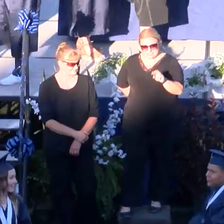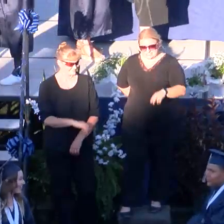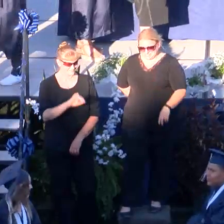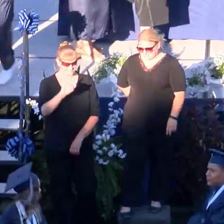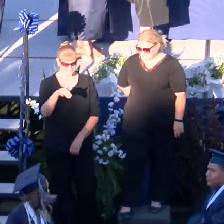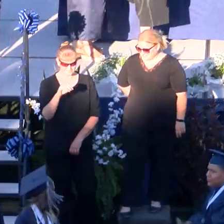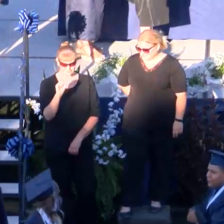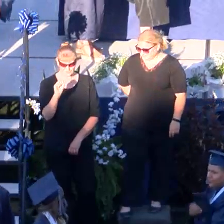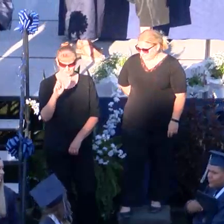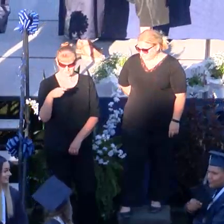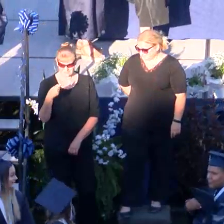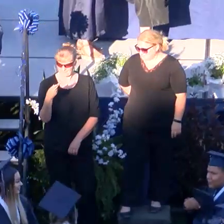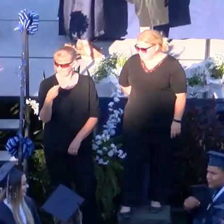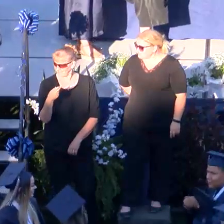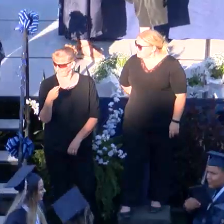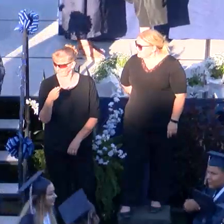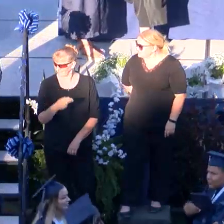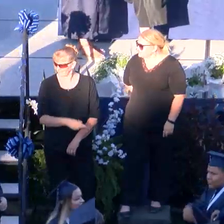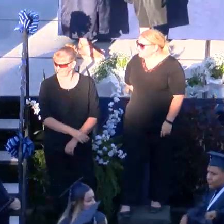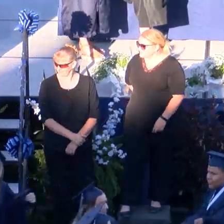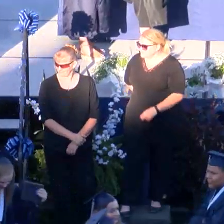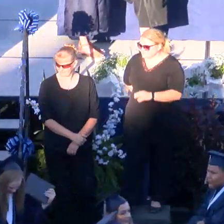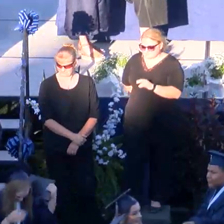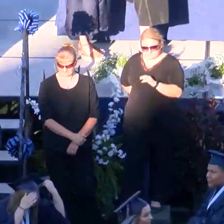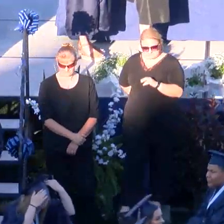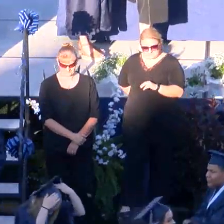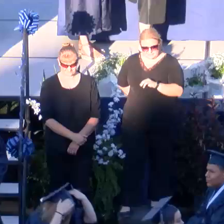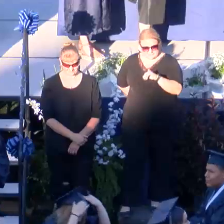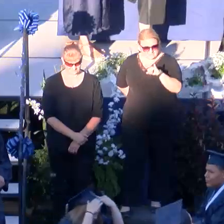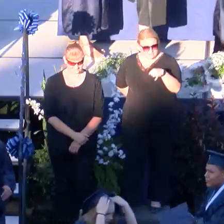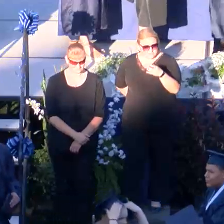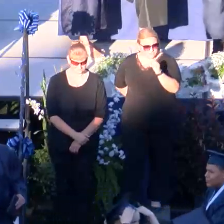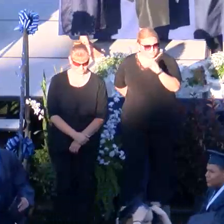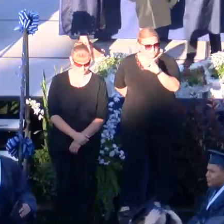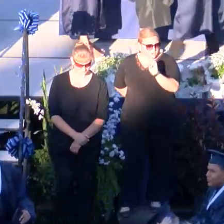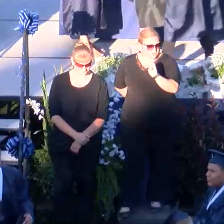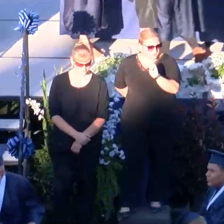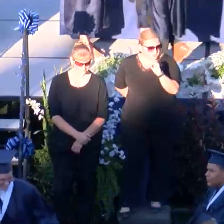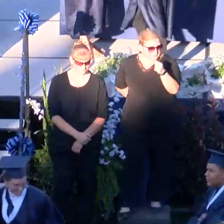Joseph Busev. Jared Gibson.